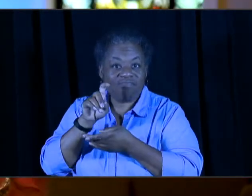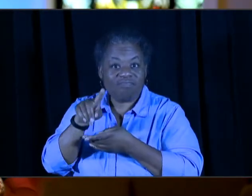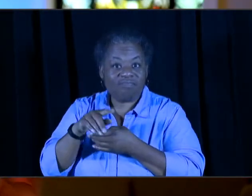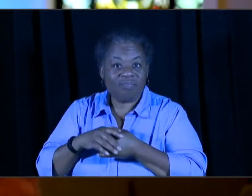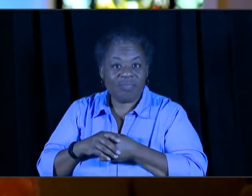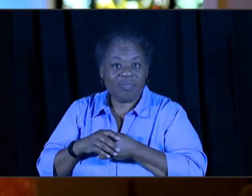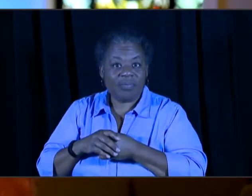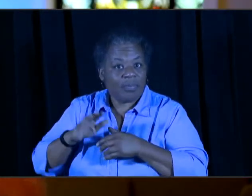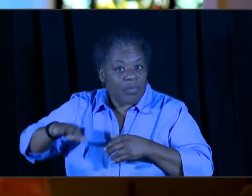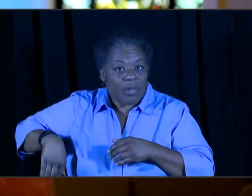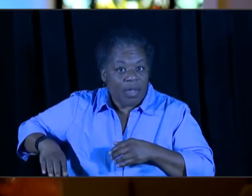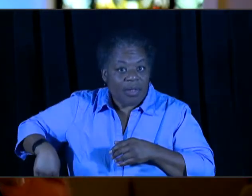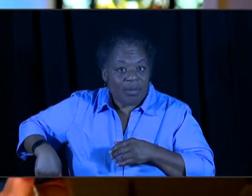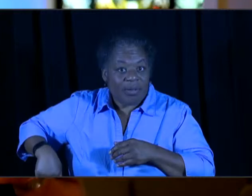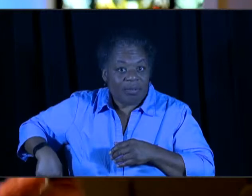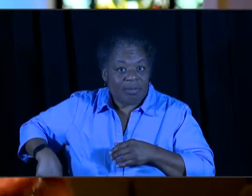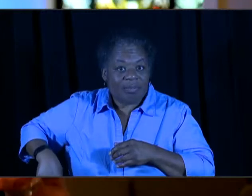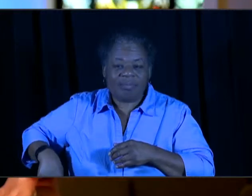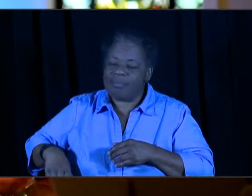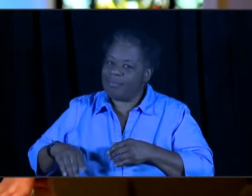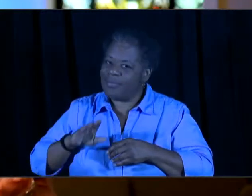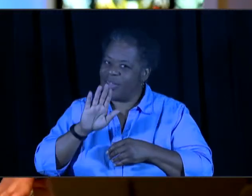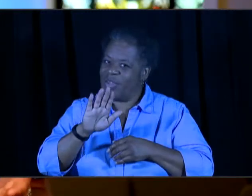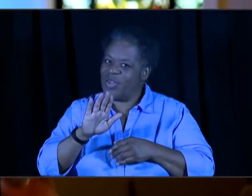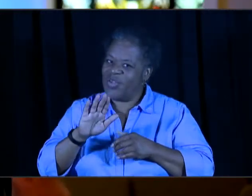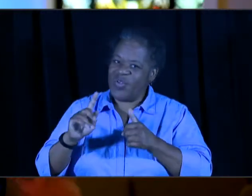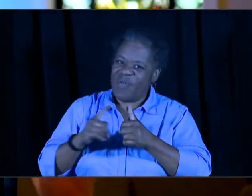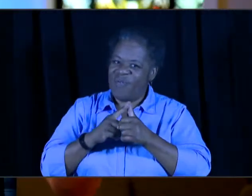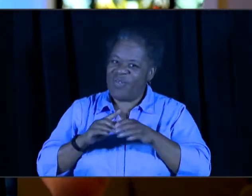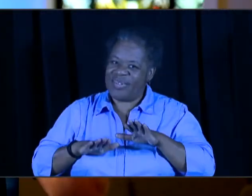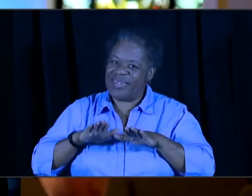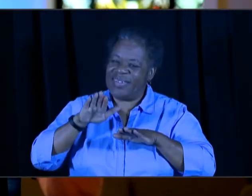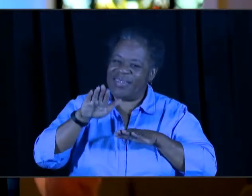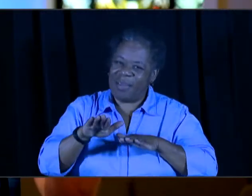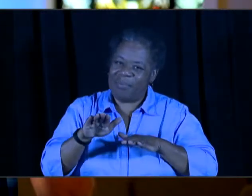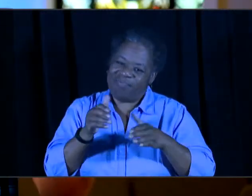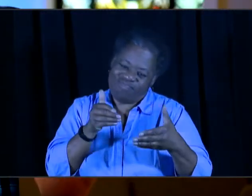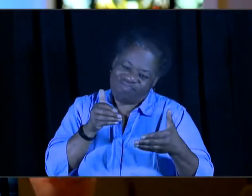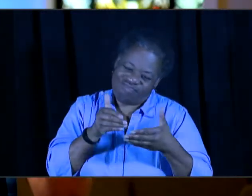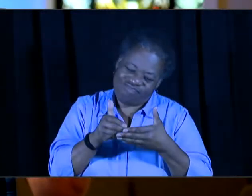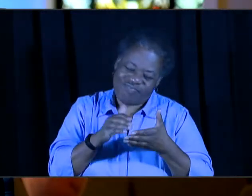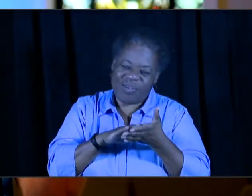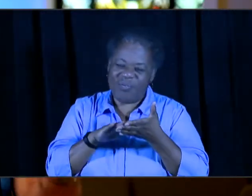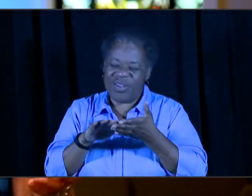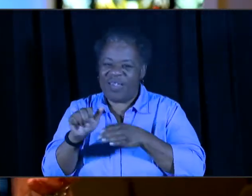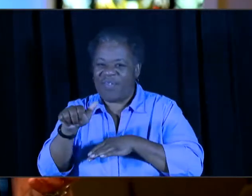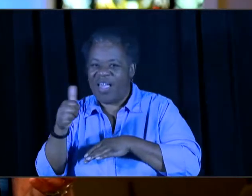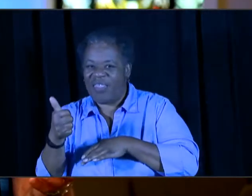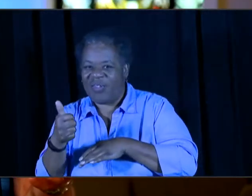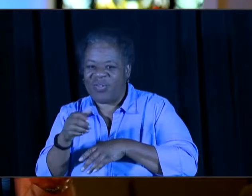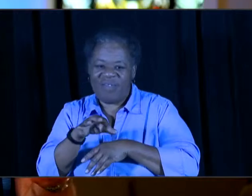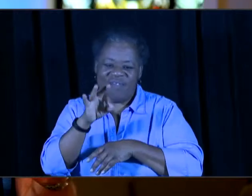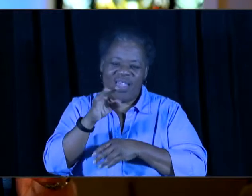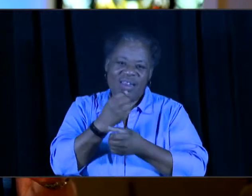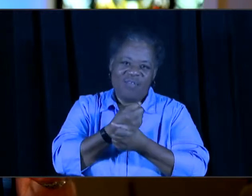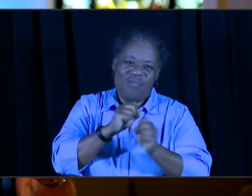If you've never done that, that's your first step on this journey towards forgiving others, towards finding freedom.